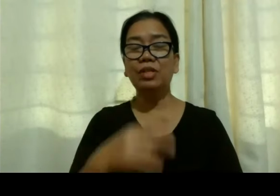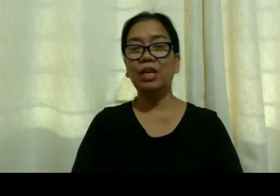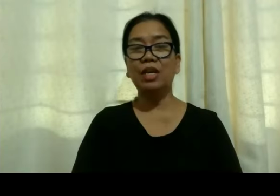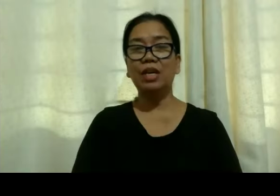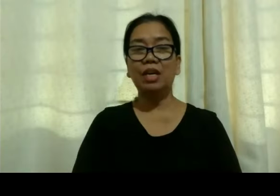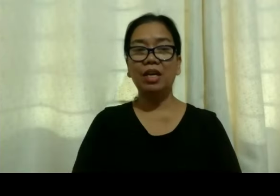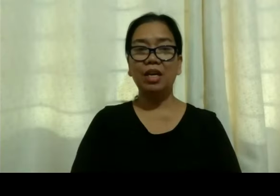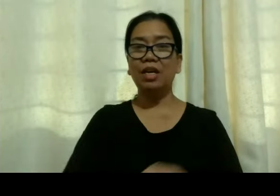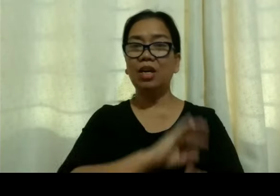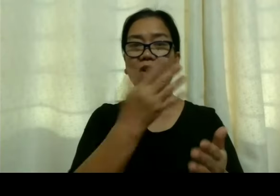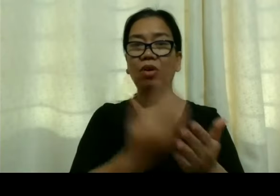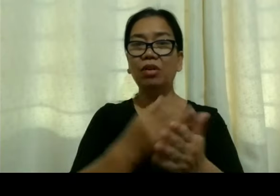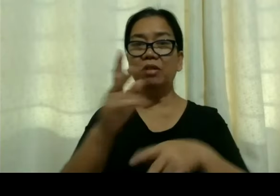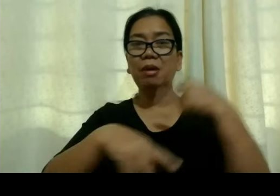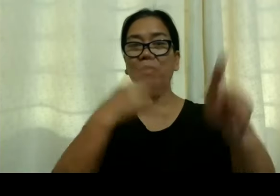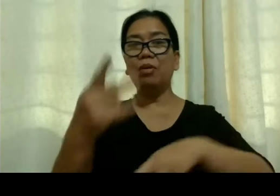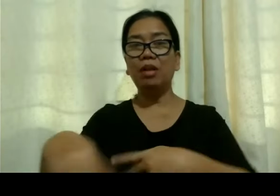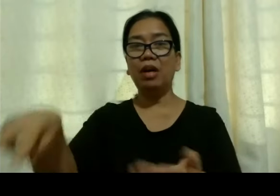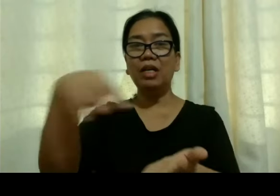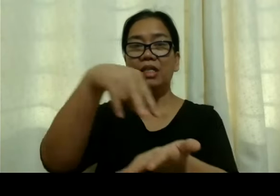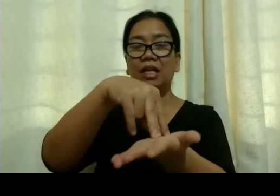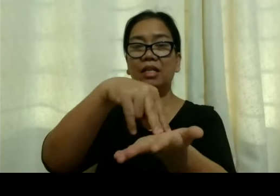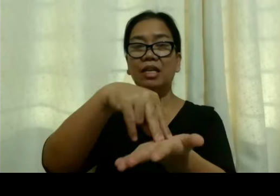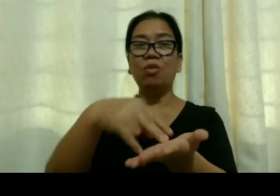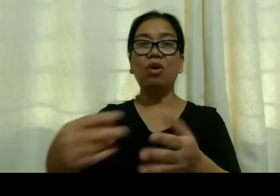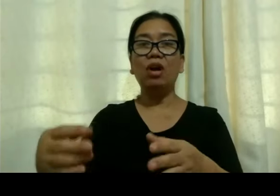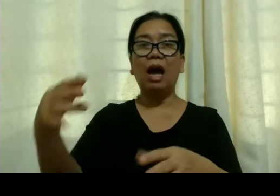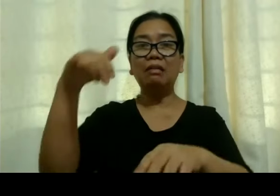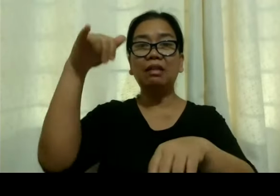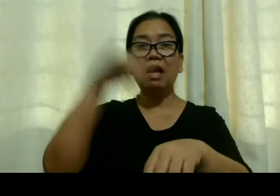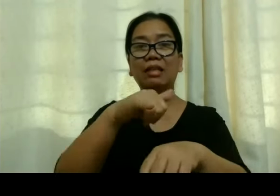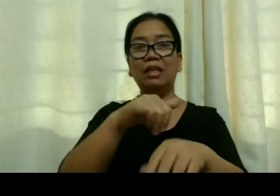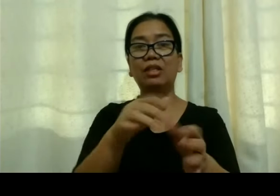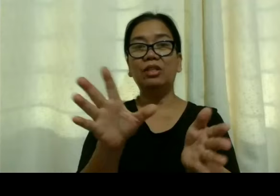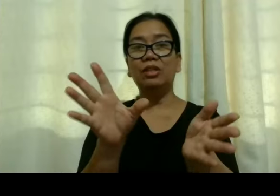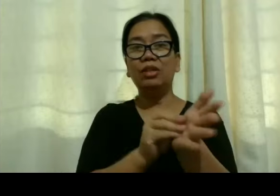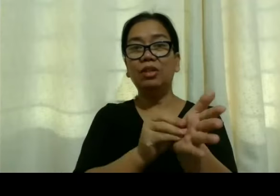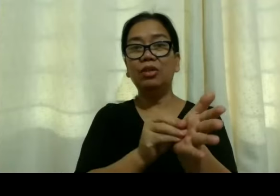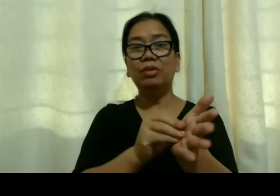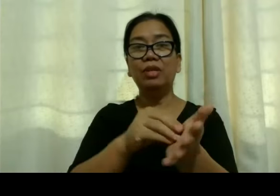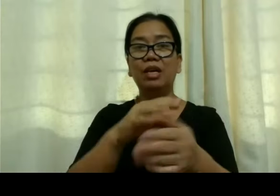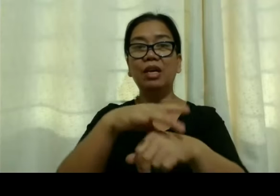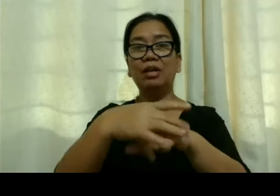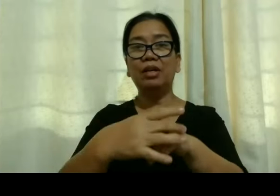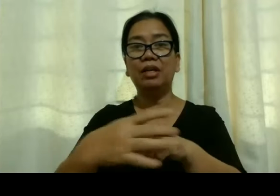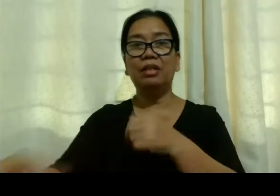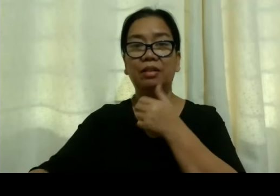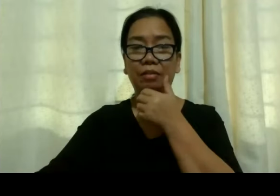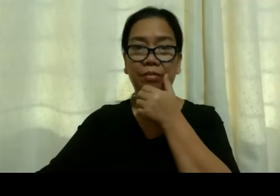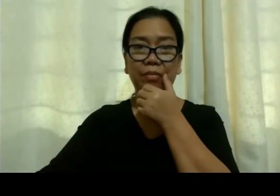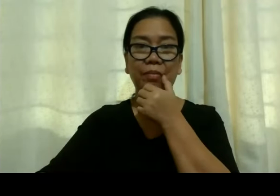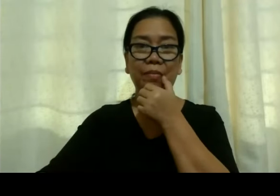What do you see? All the people are standing or attracted to the